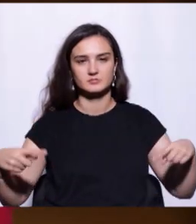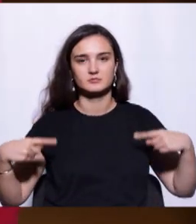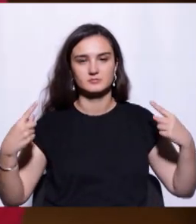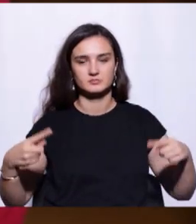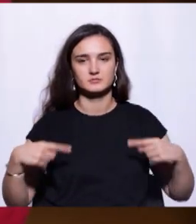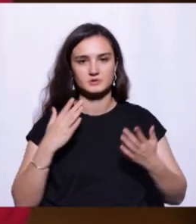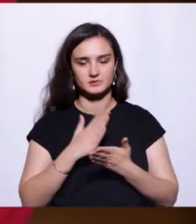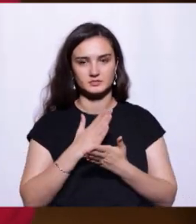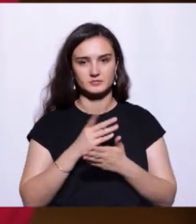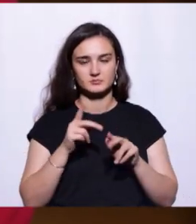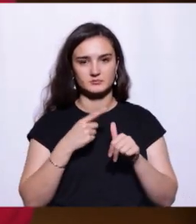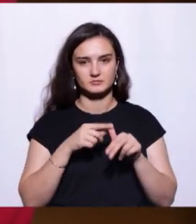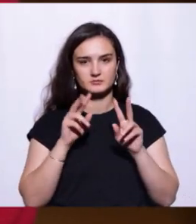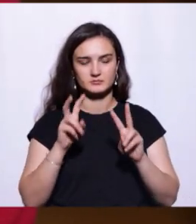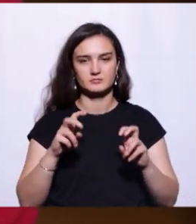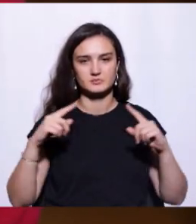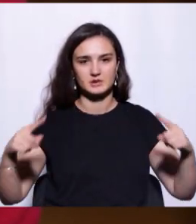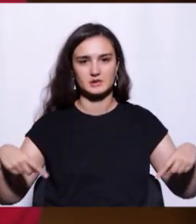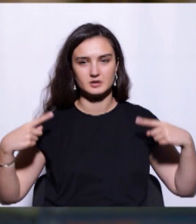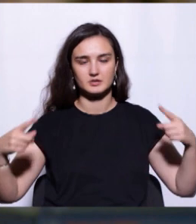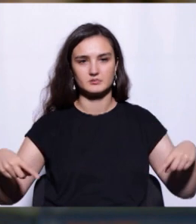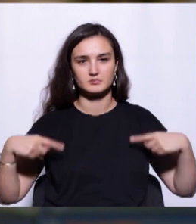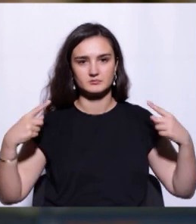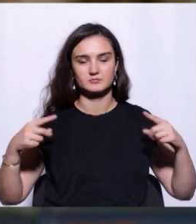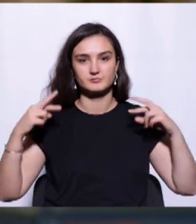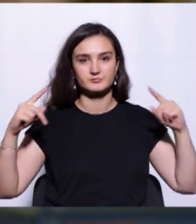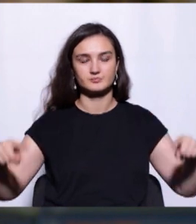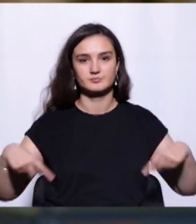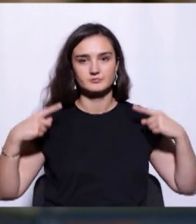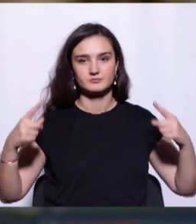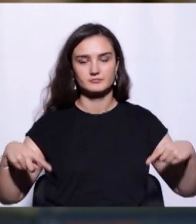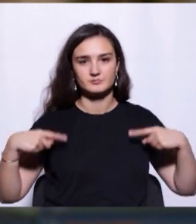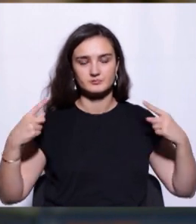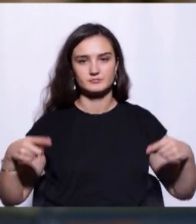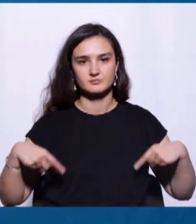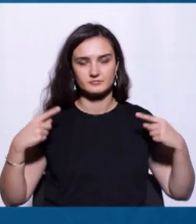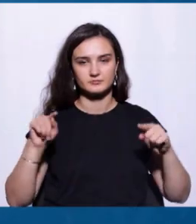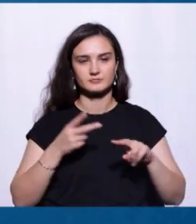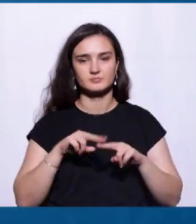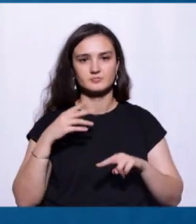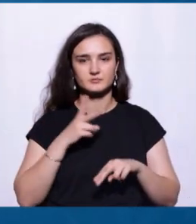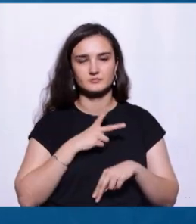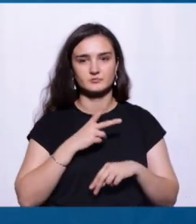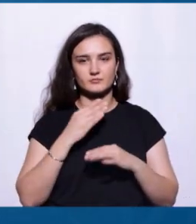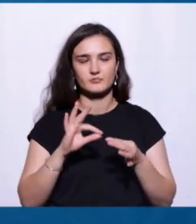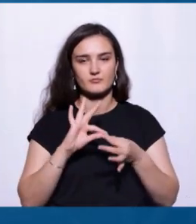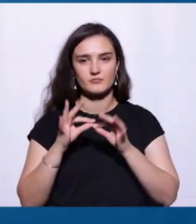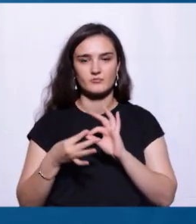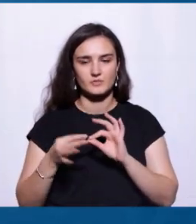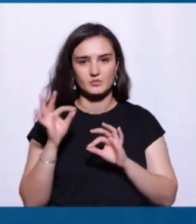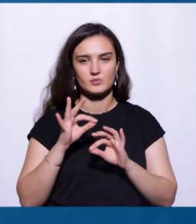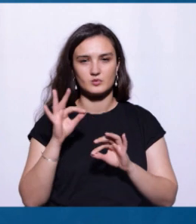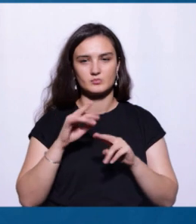Wheelchair is a noun, and in Georgian it means etli. A wheelchair is a pretty obvious English definition. It's